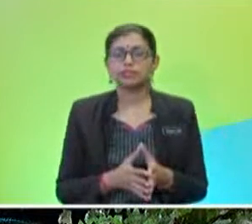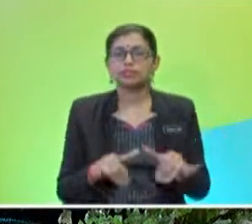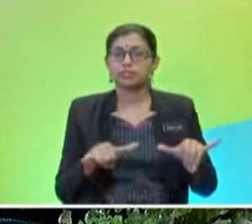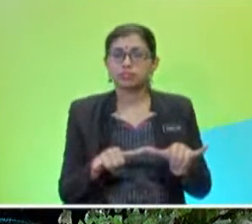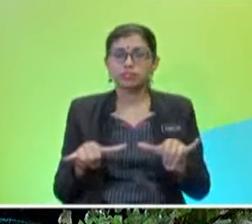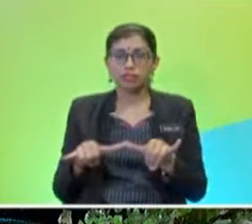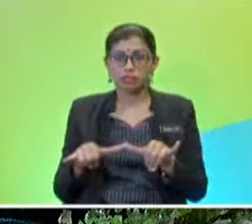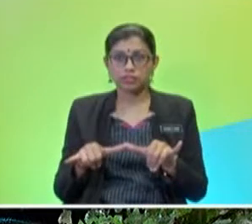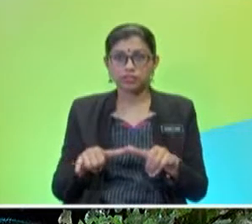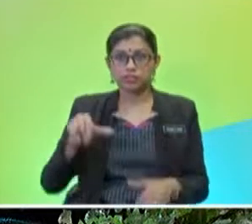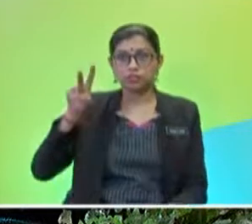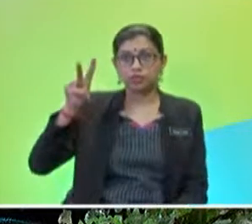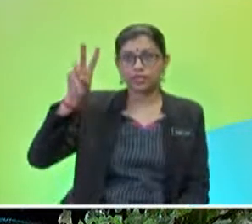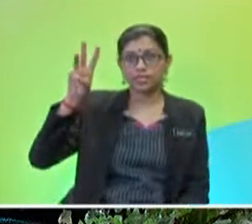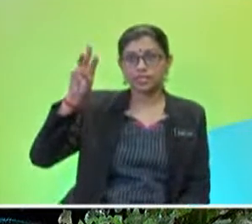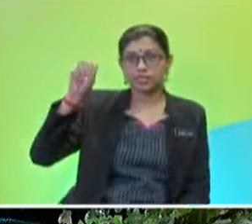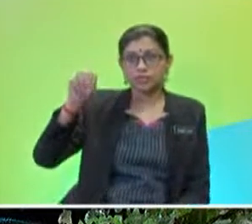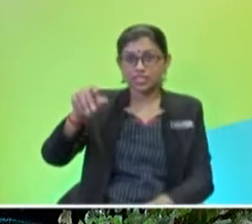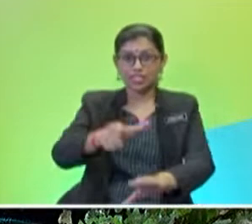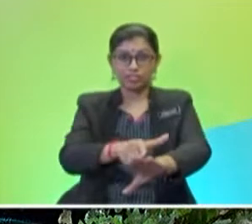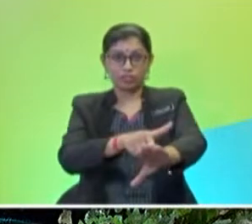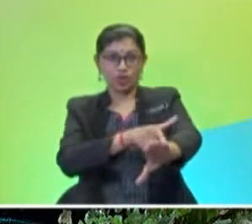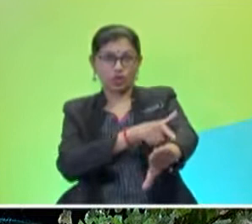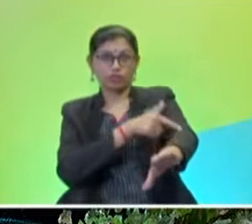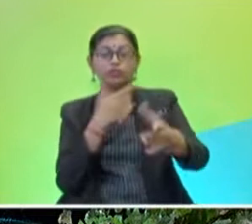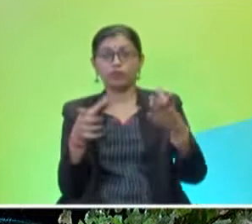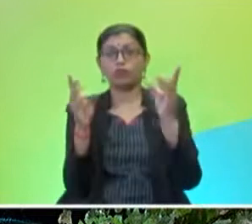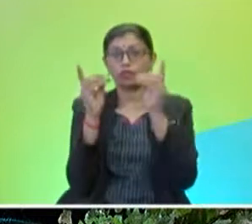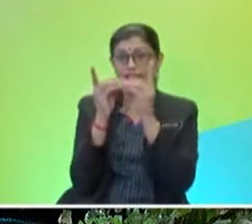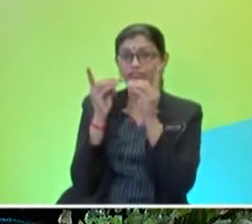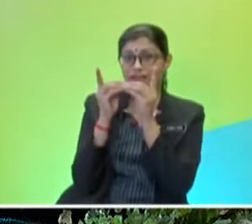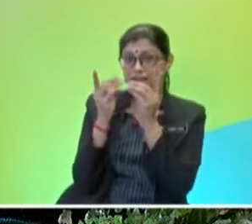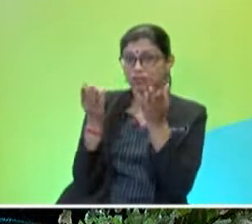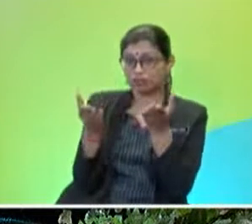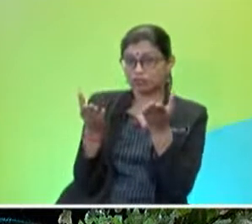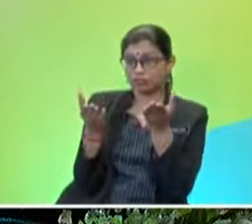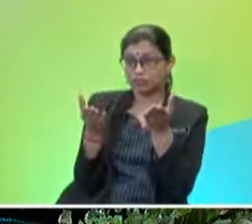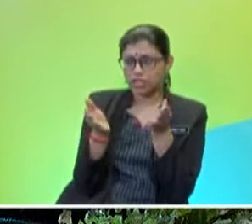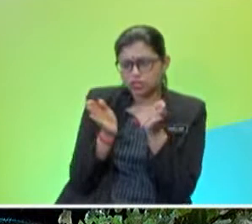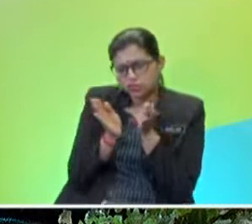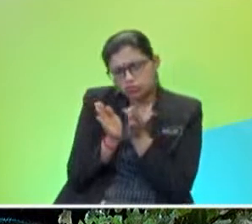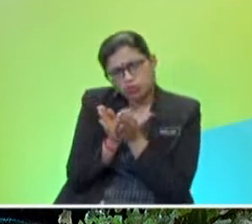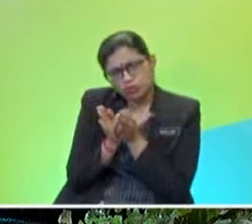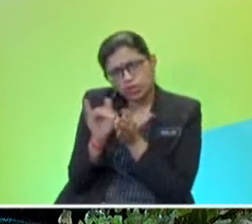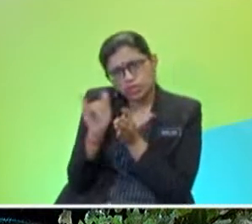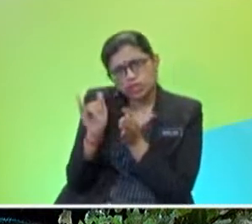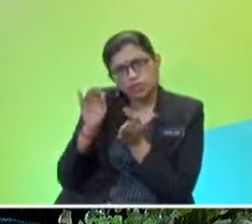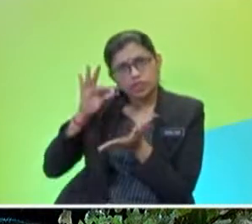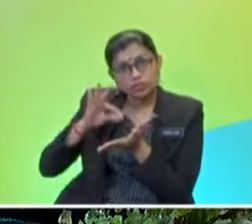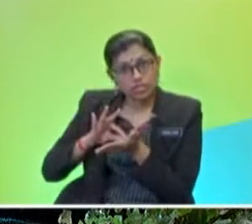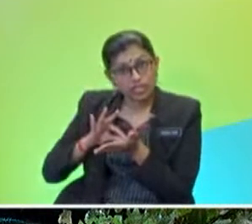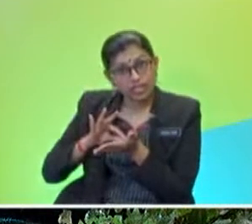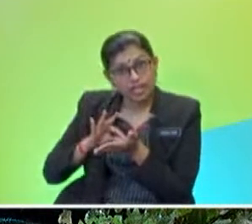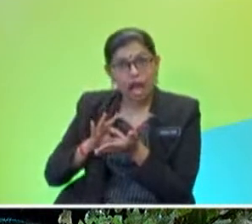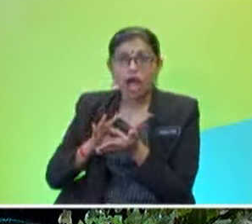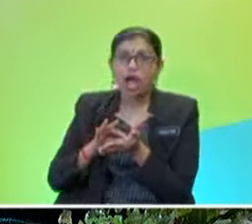was 26 meters long. Wow. And the smallest one are like chicken-sized. Okay. Okay. So it